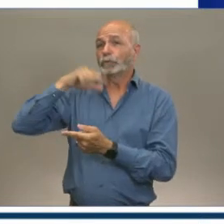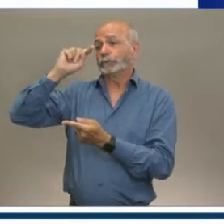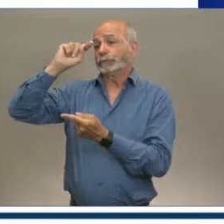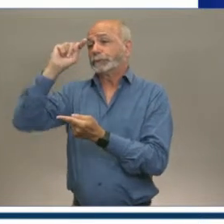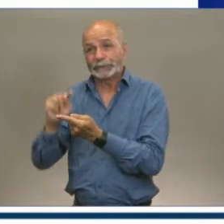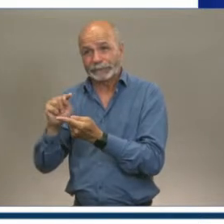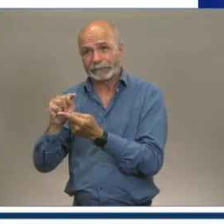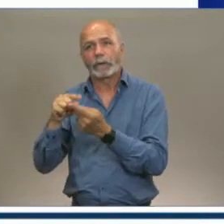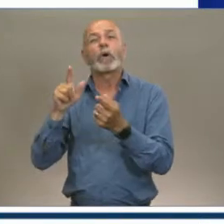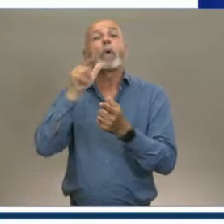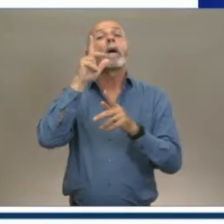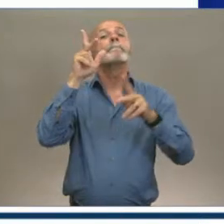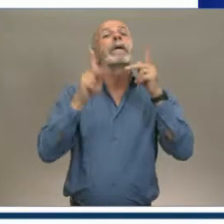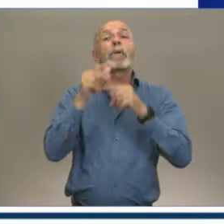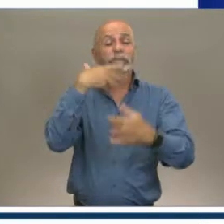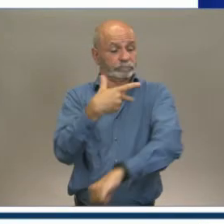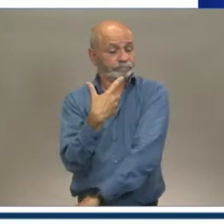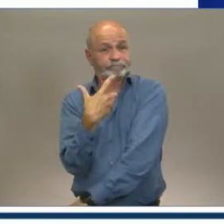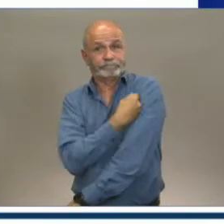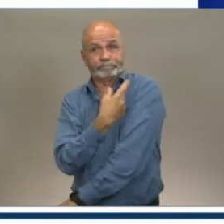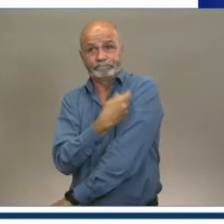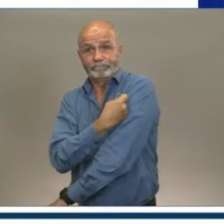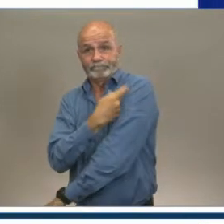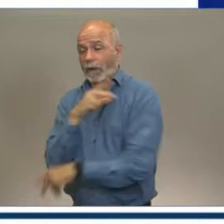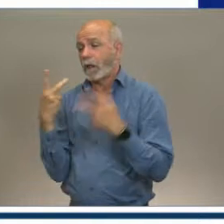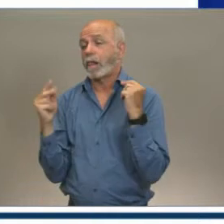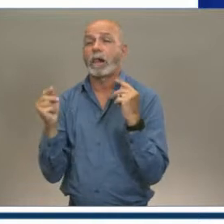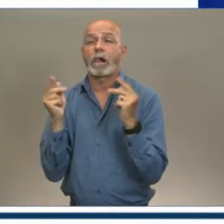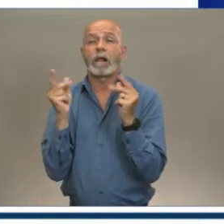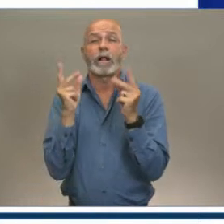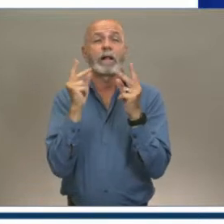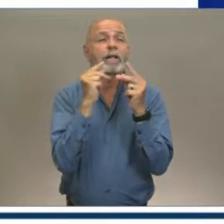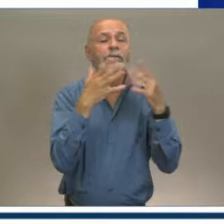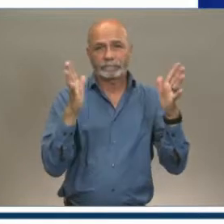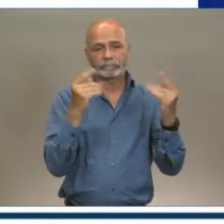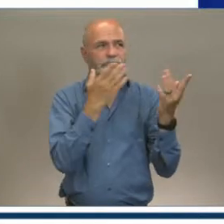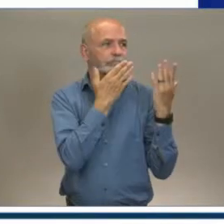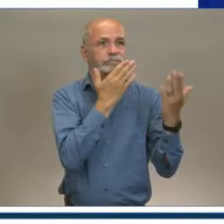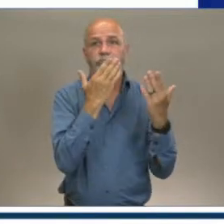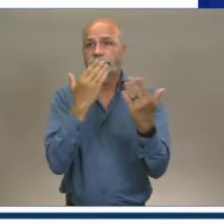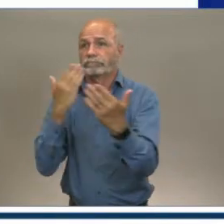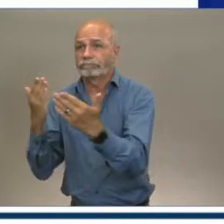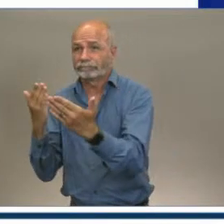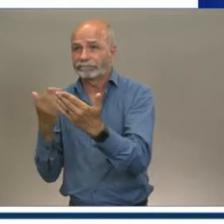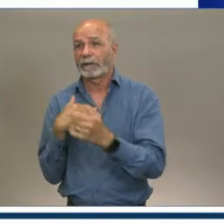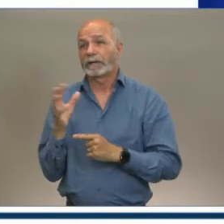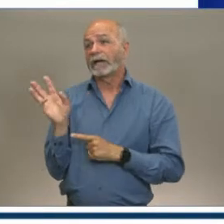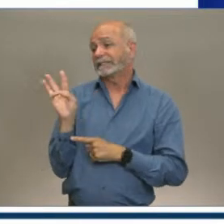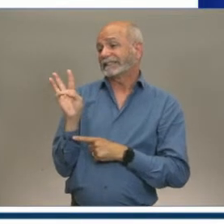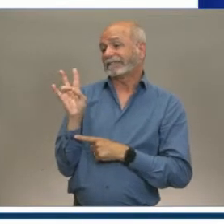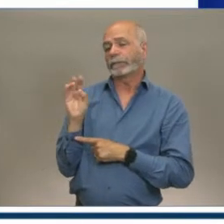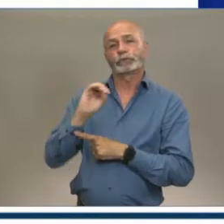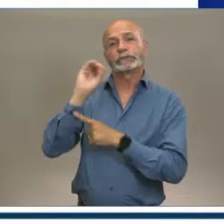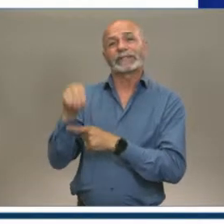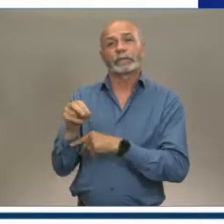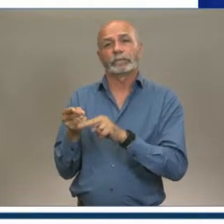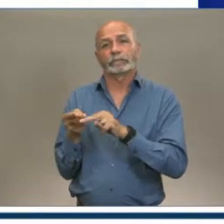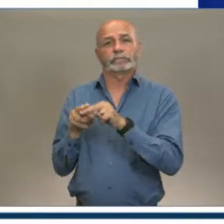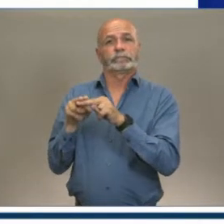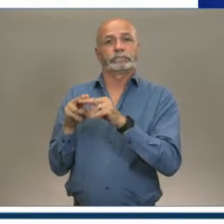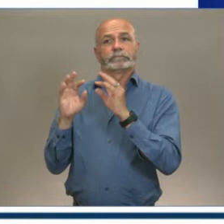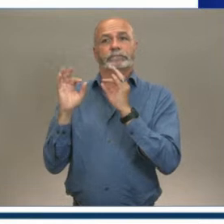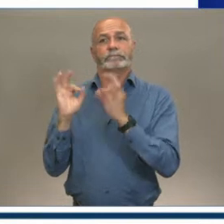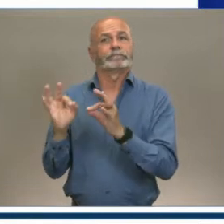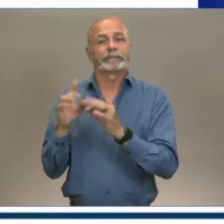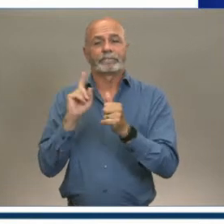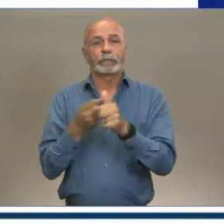clock to get needles in arms. As of this morning, 67% of our population has received their first dose. If you